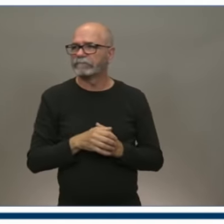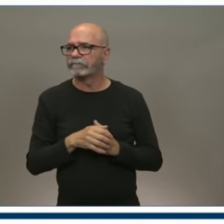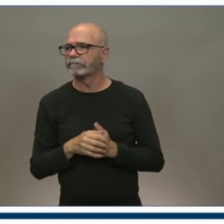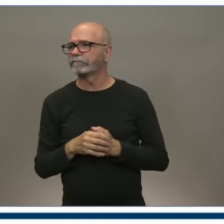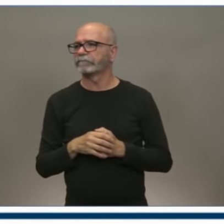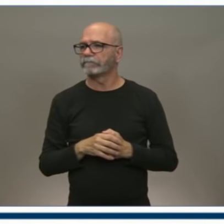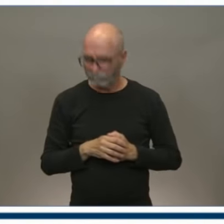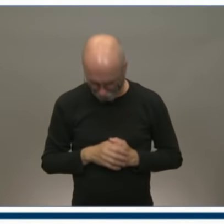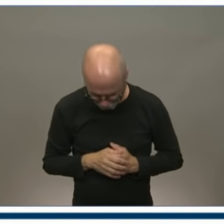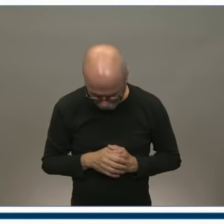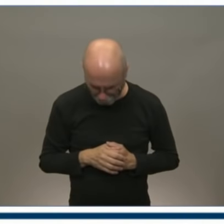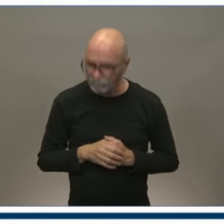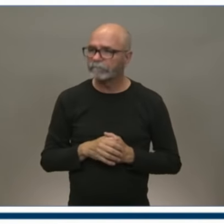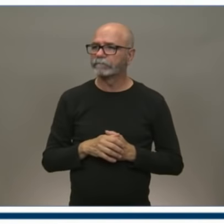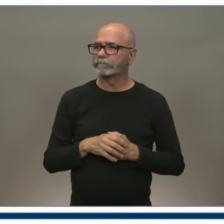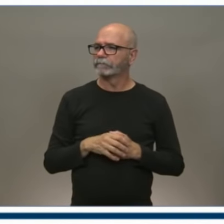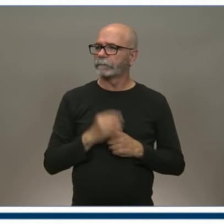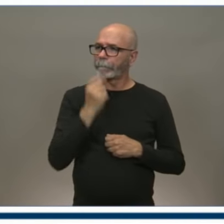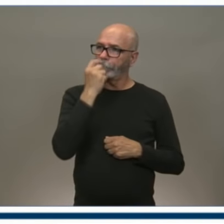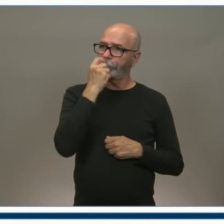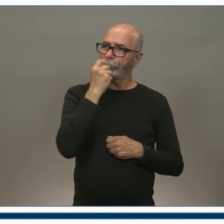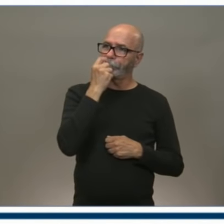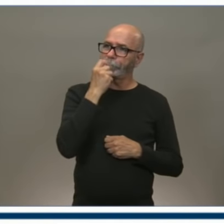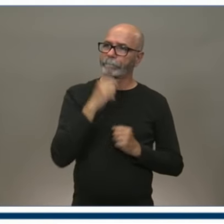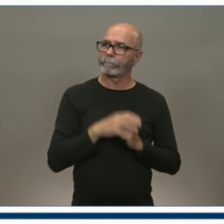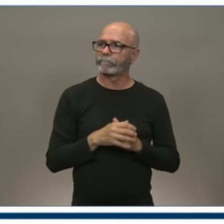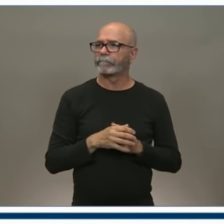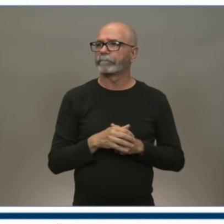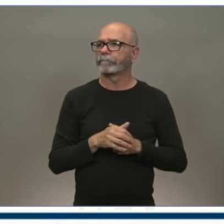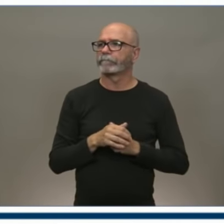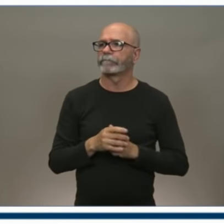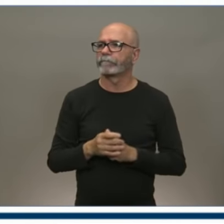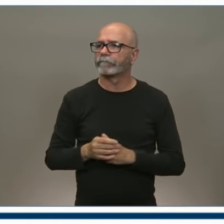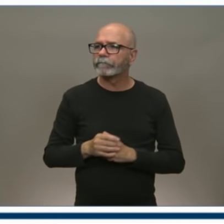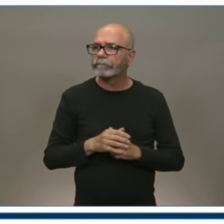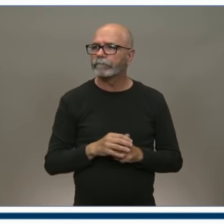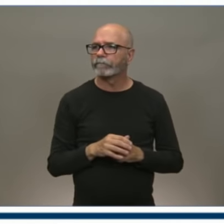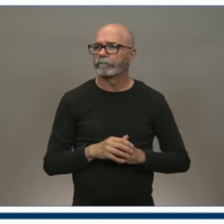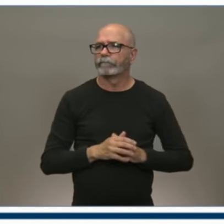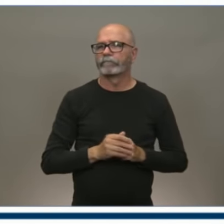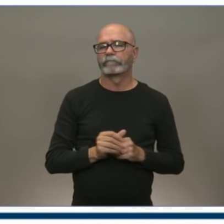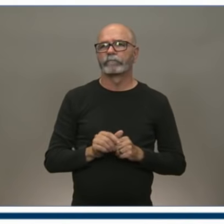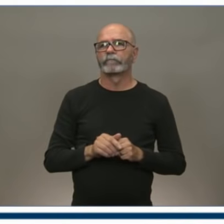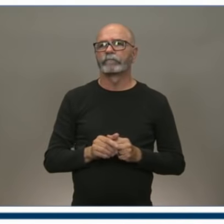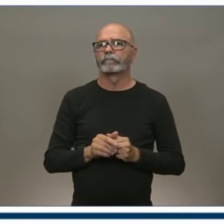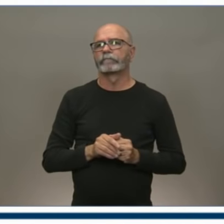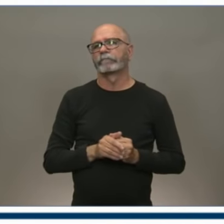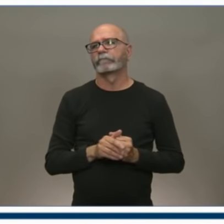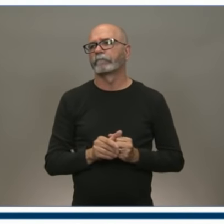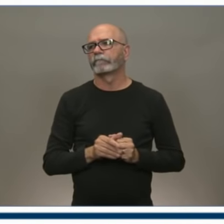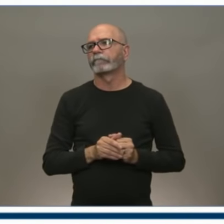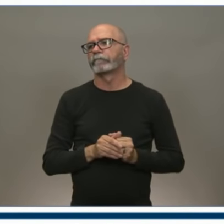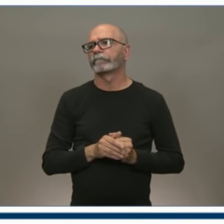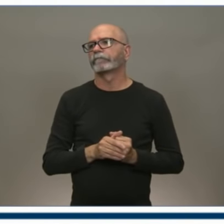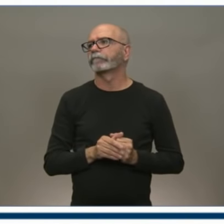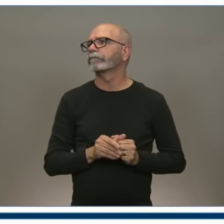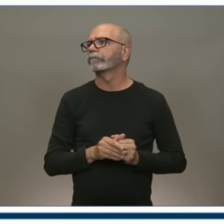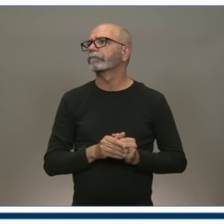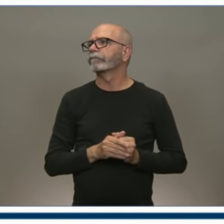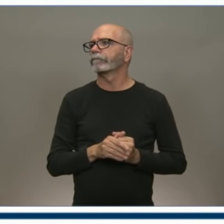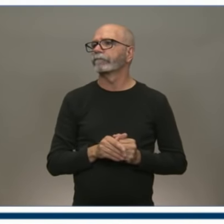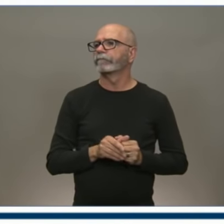legislature. I'm sure there were lots of politicians, elected officials, members of the public that were looking forward